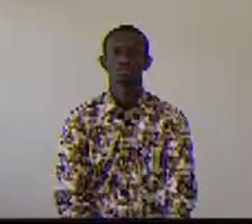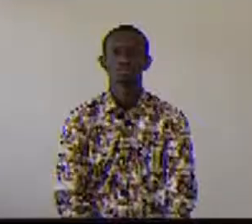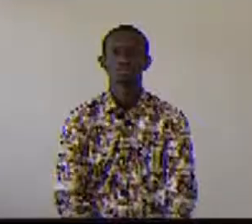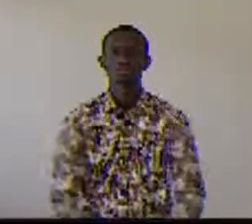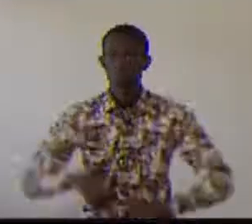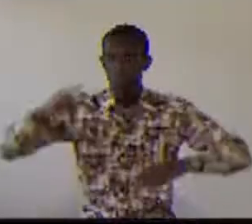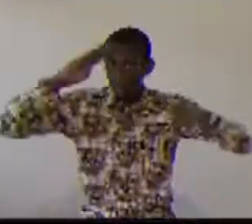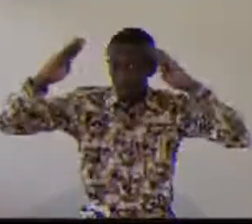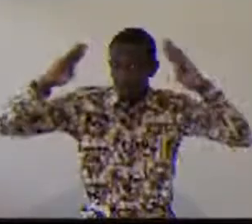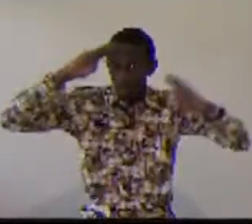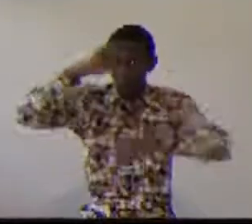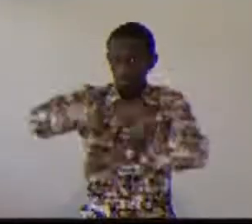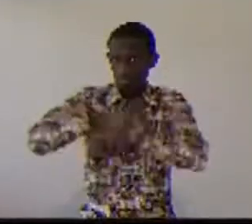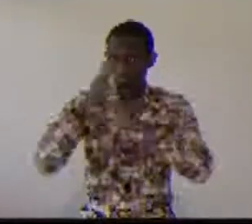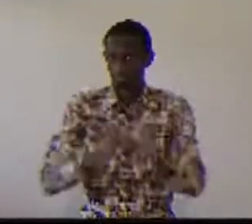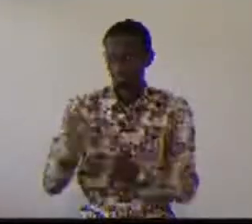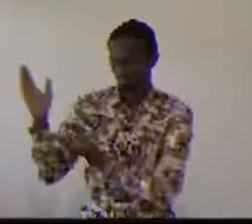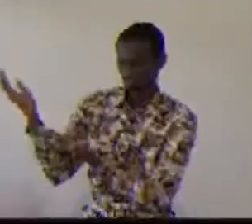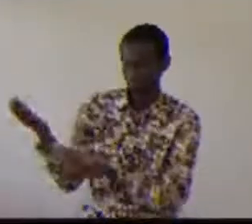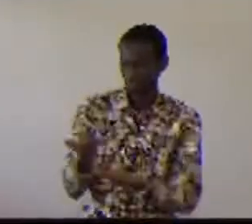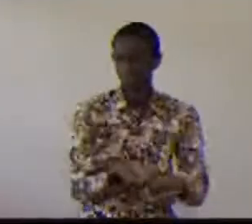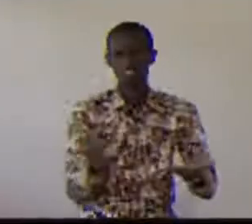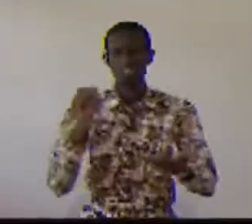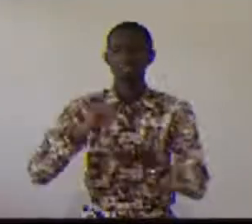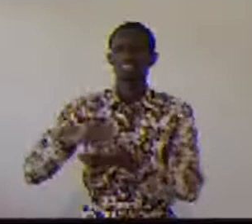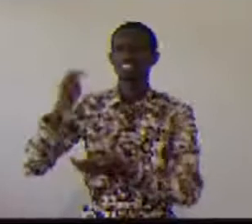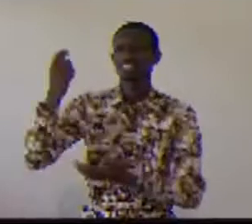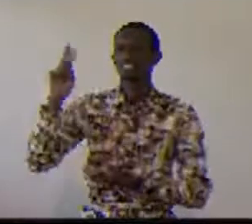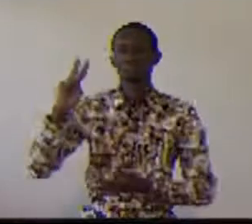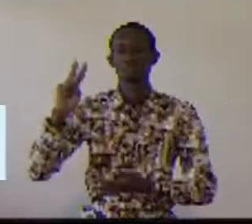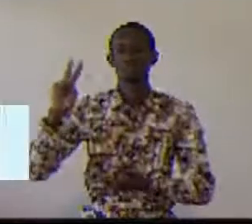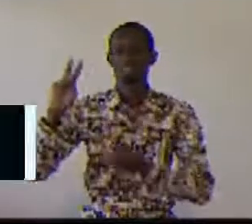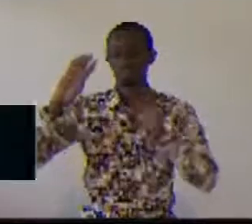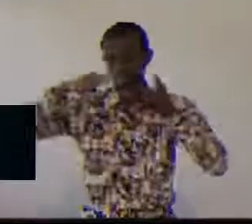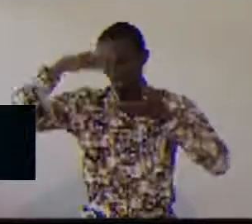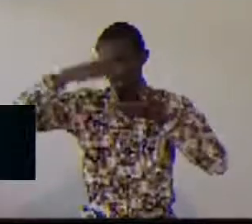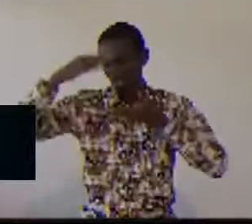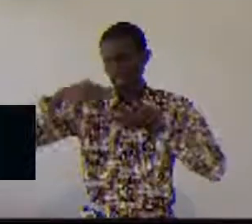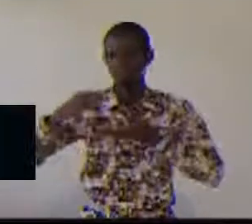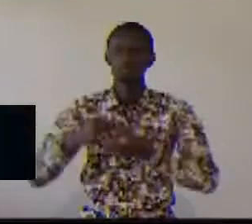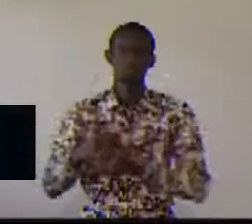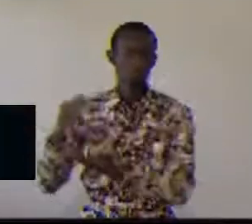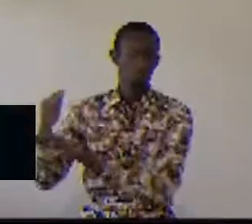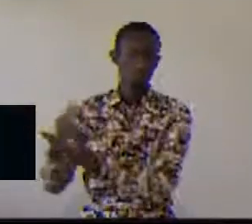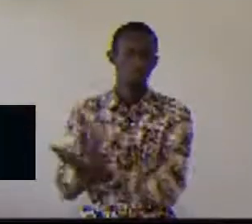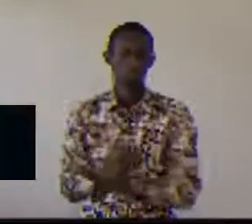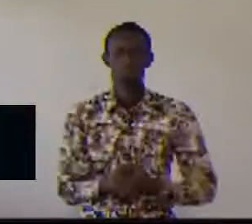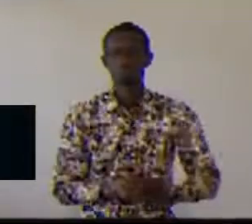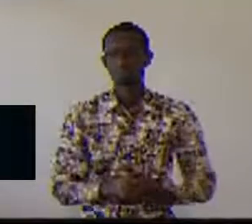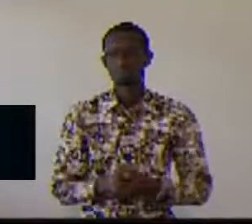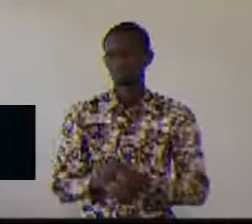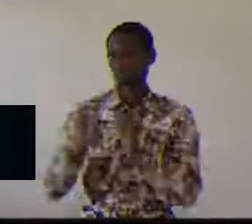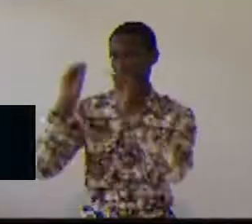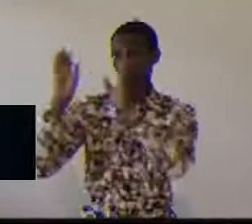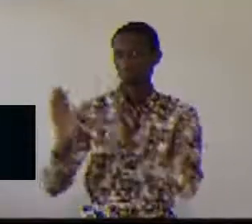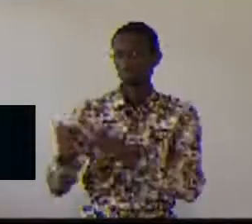Hello students, welcome again to the TV learning program. I'm teacher Pascal, and today I will be with